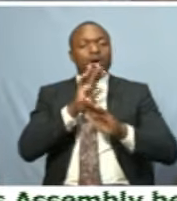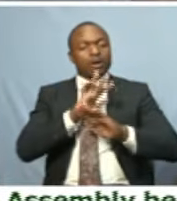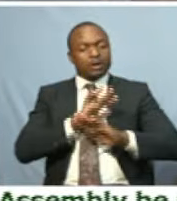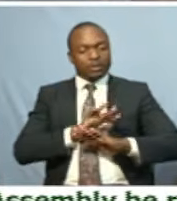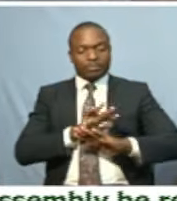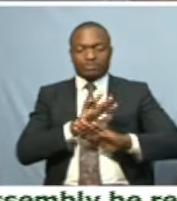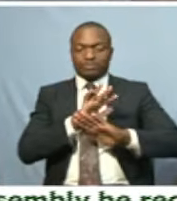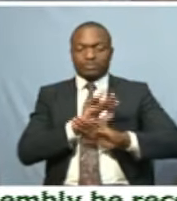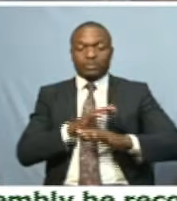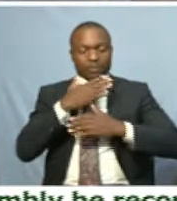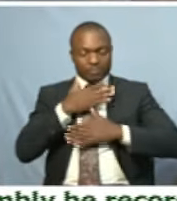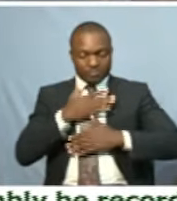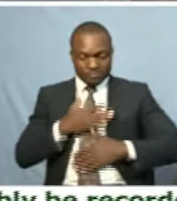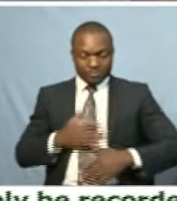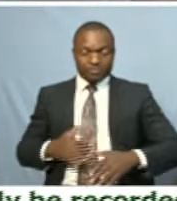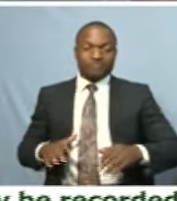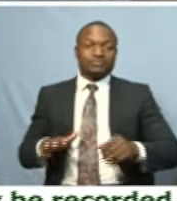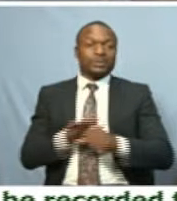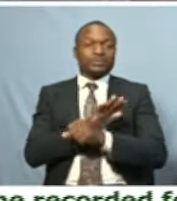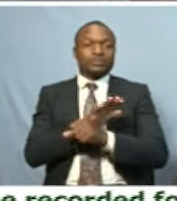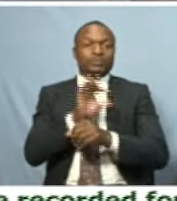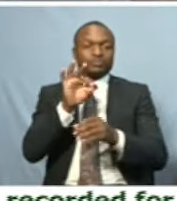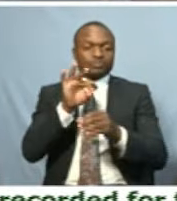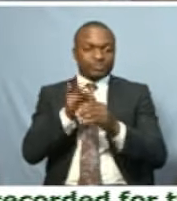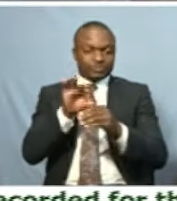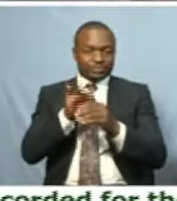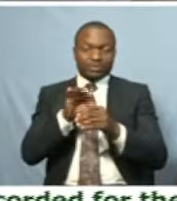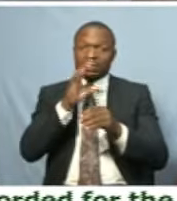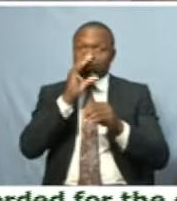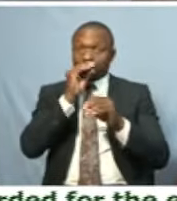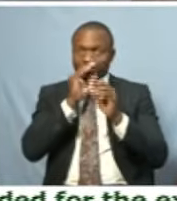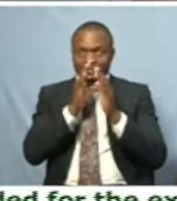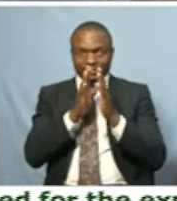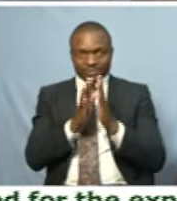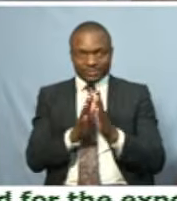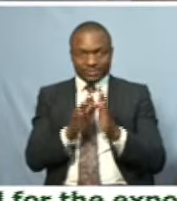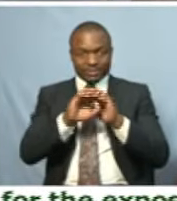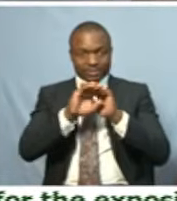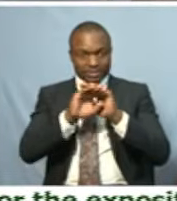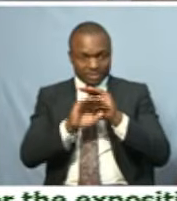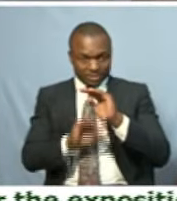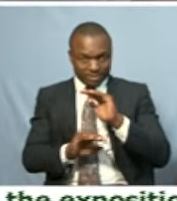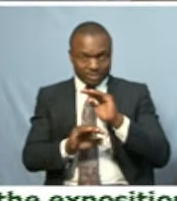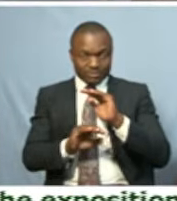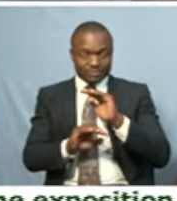and peaceful elections. Madam Speaker, under his